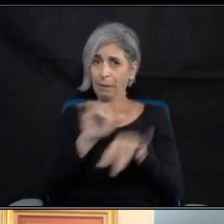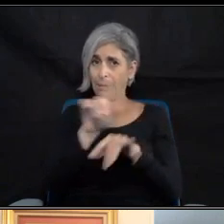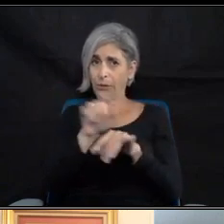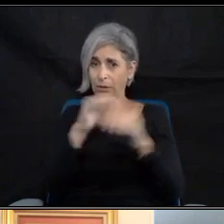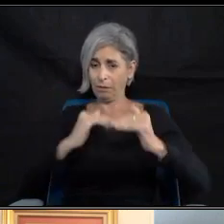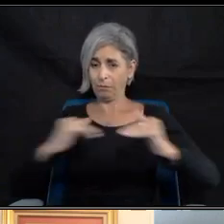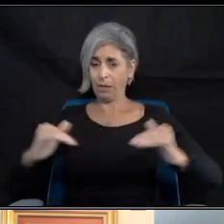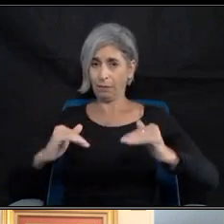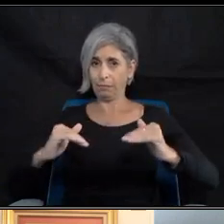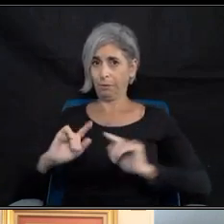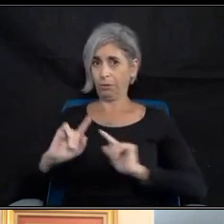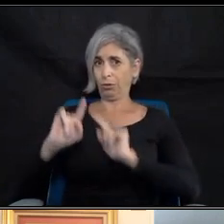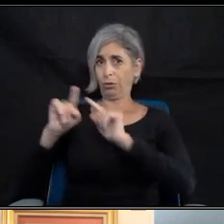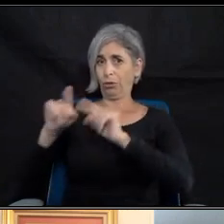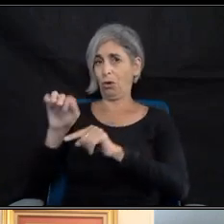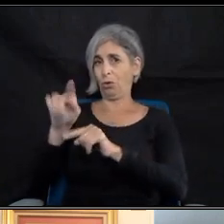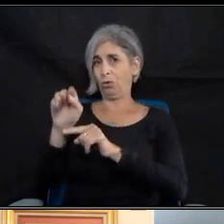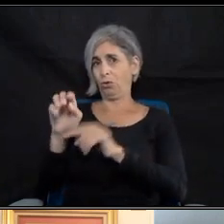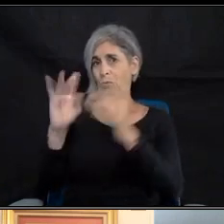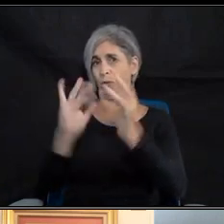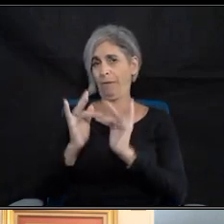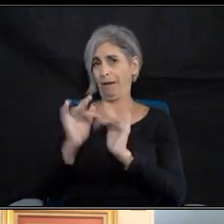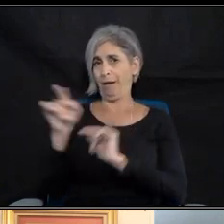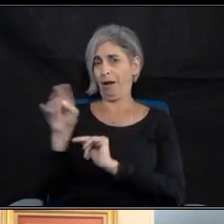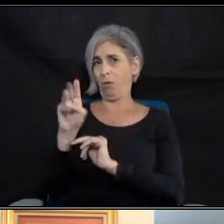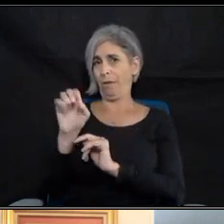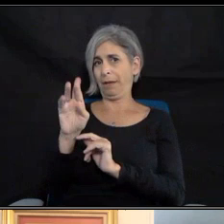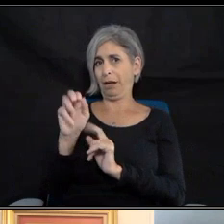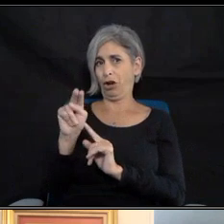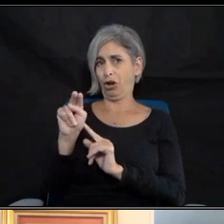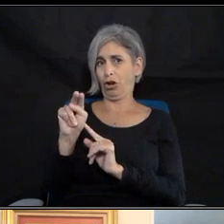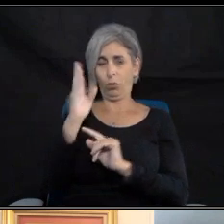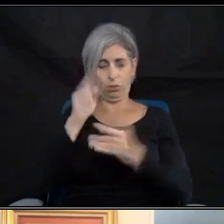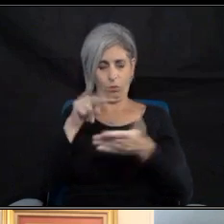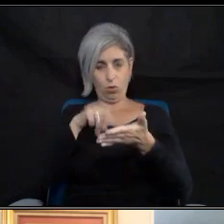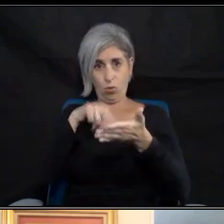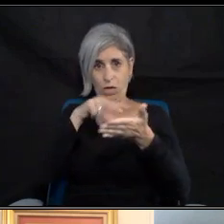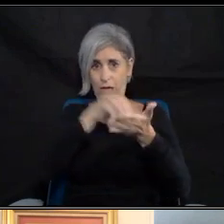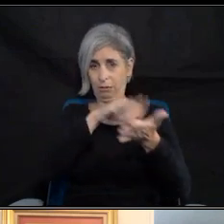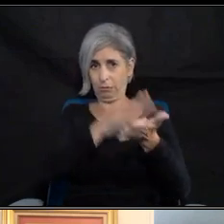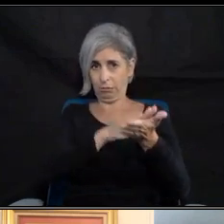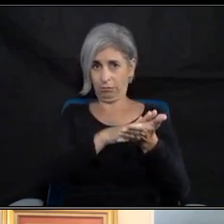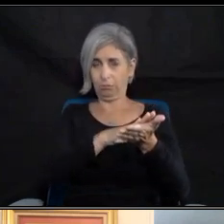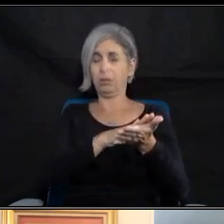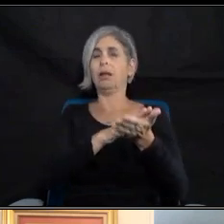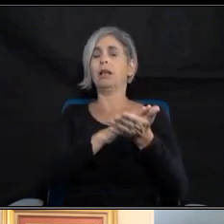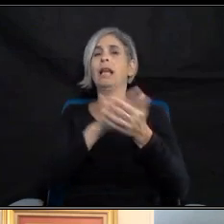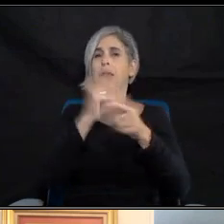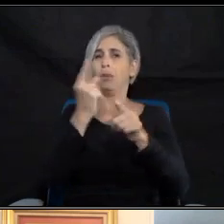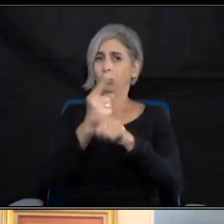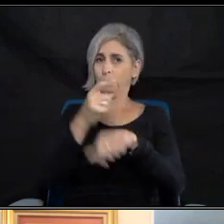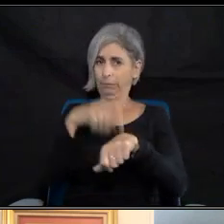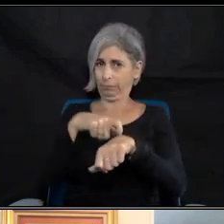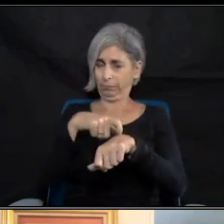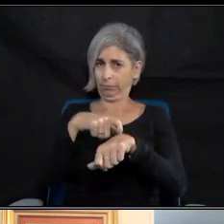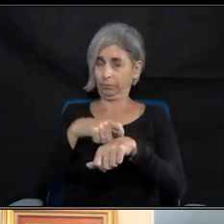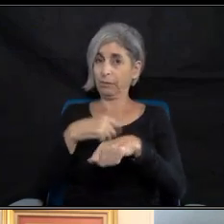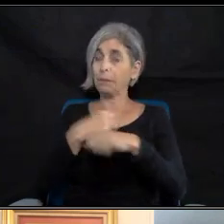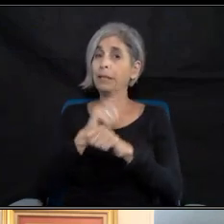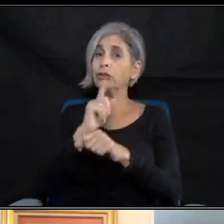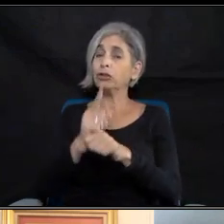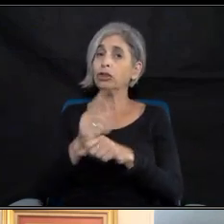bottom of the GoToWebinar interface. Those items will be read into the record by a meeting organizer at the appropriate time. Please be